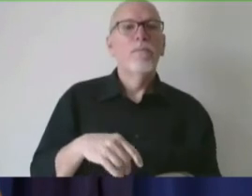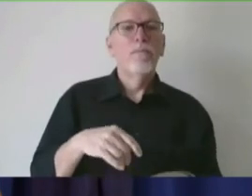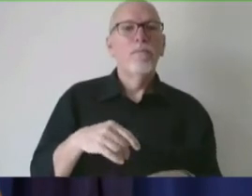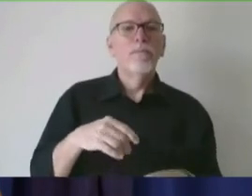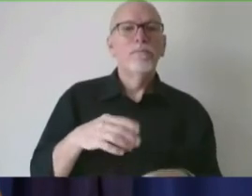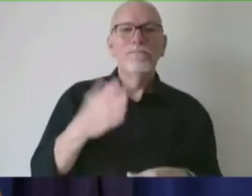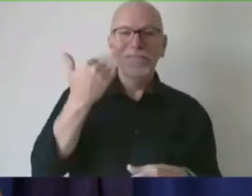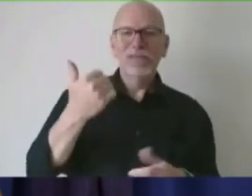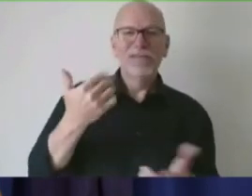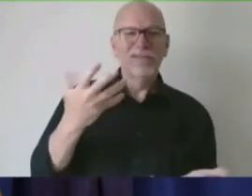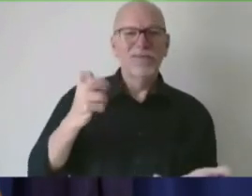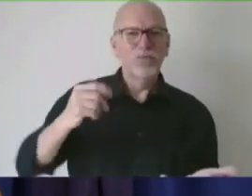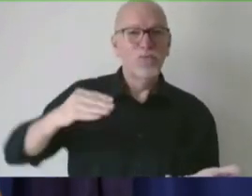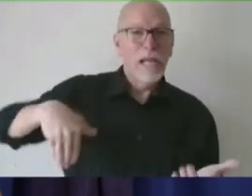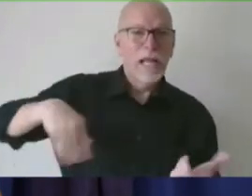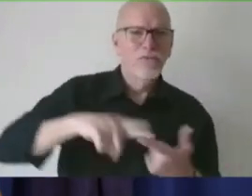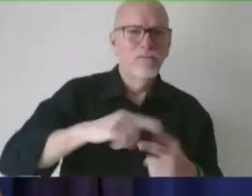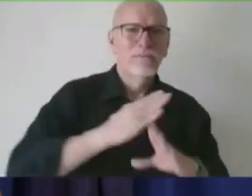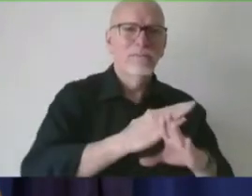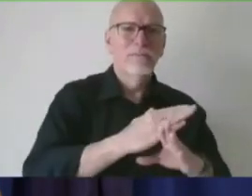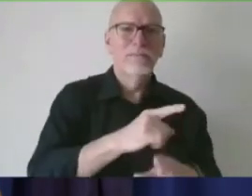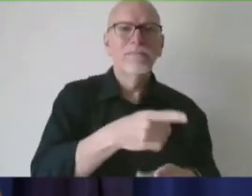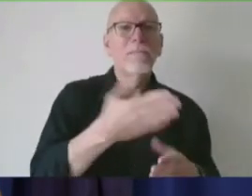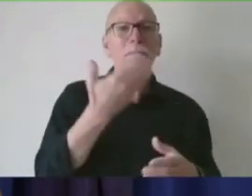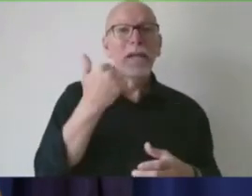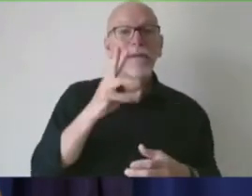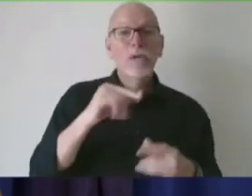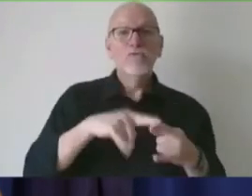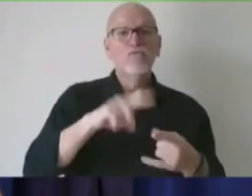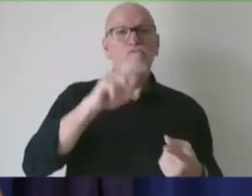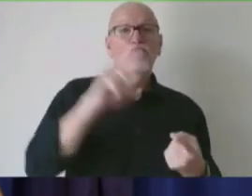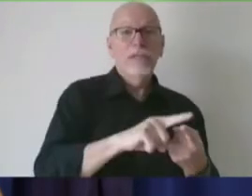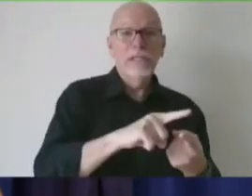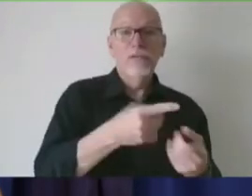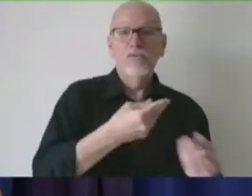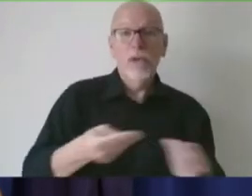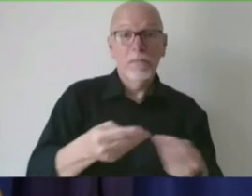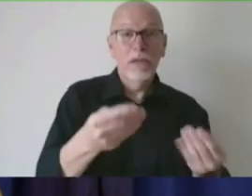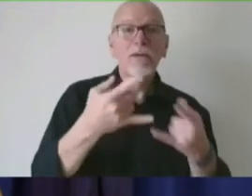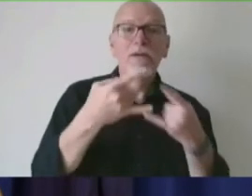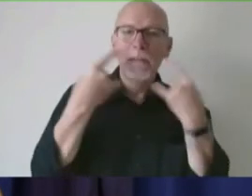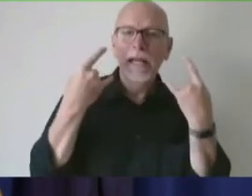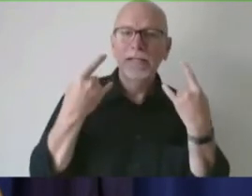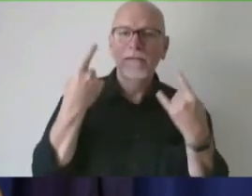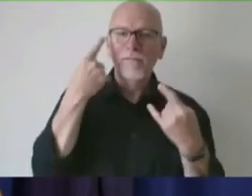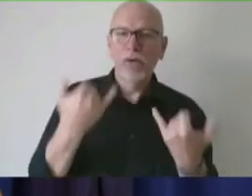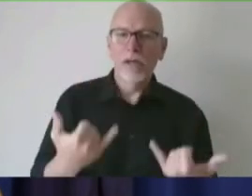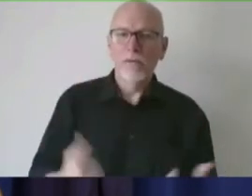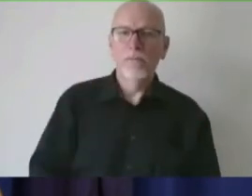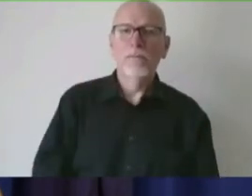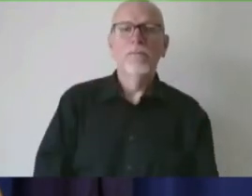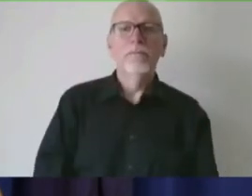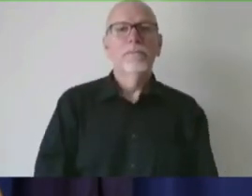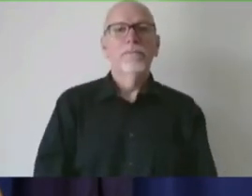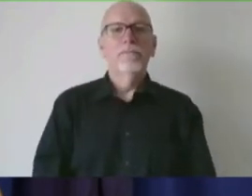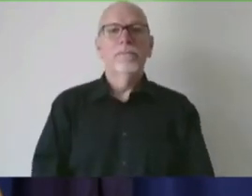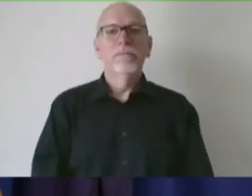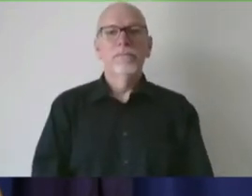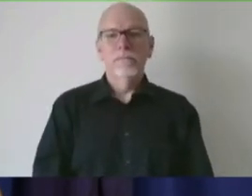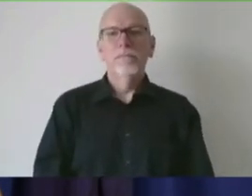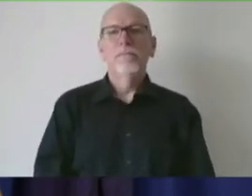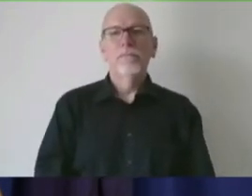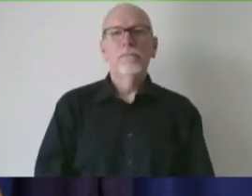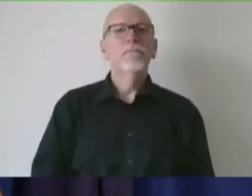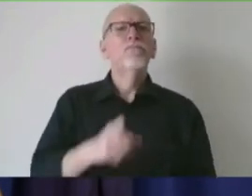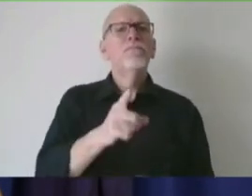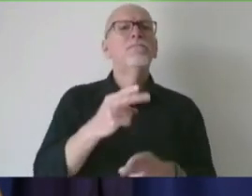to affect that. So the masks are the best way to decrease the transmission of that virus at this time. And you mentioned off the top